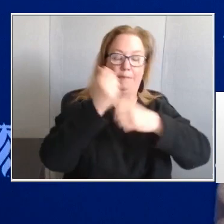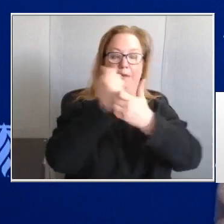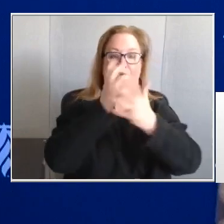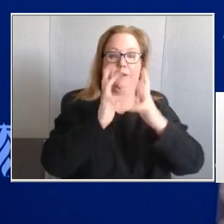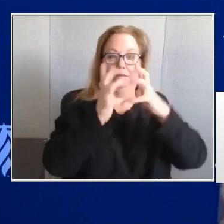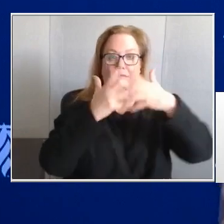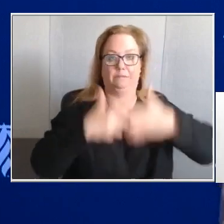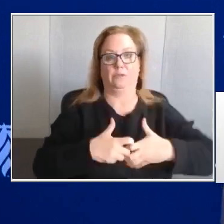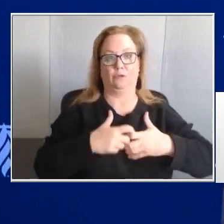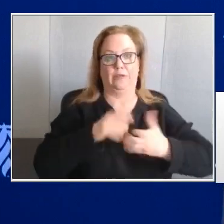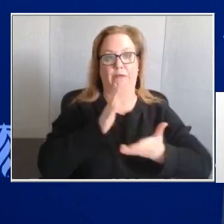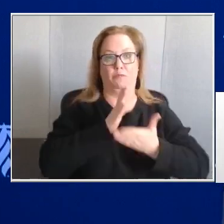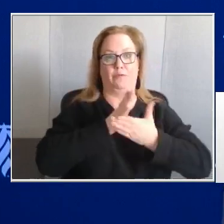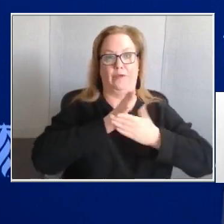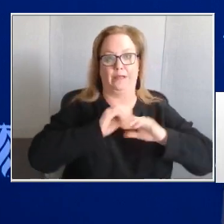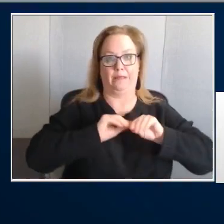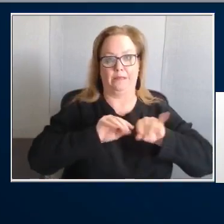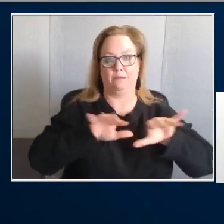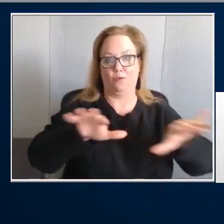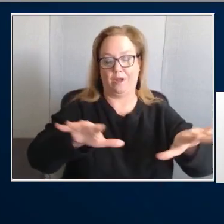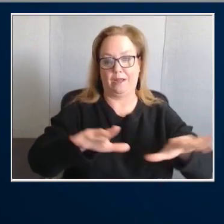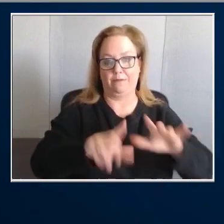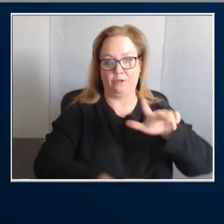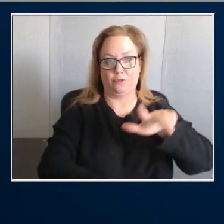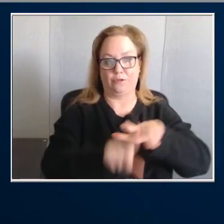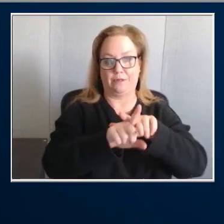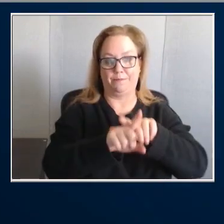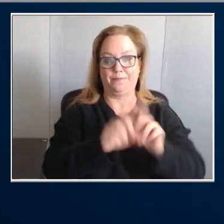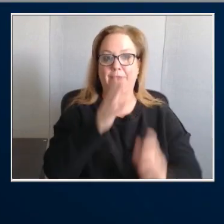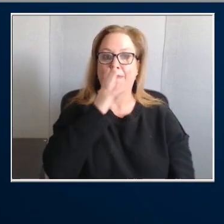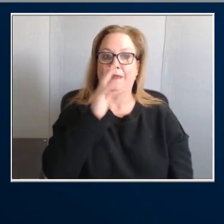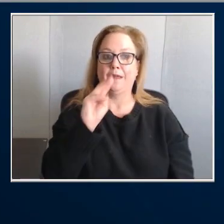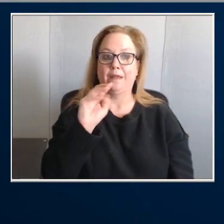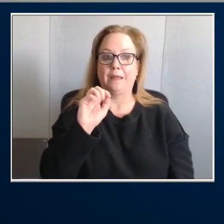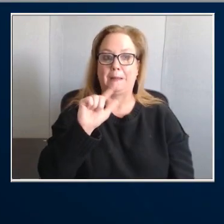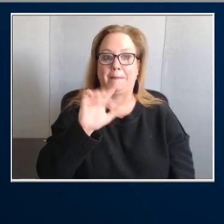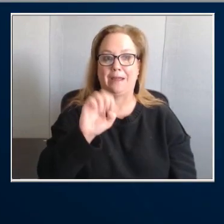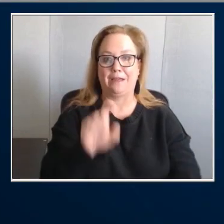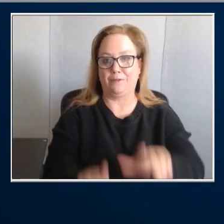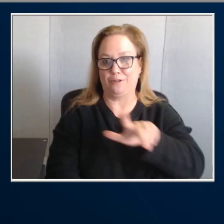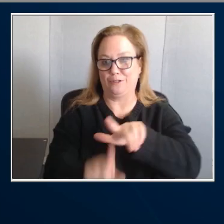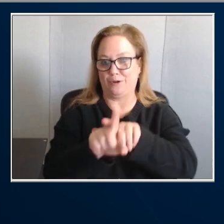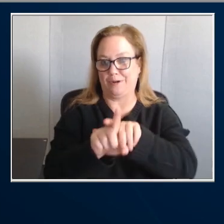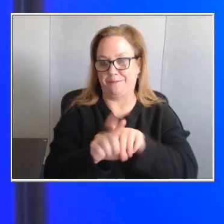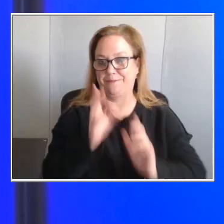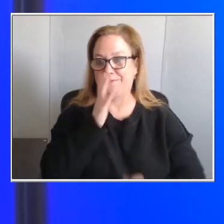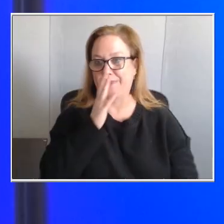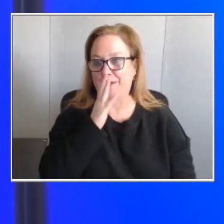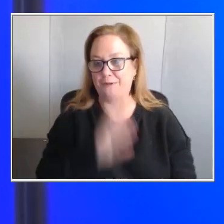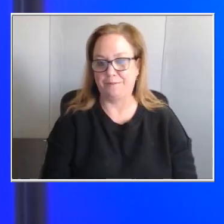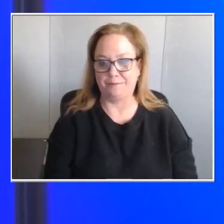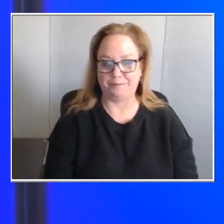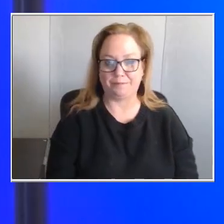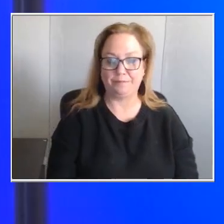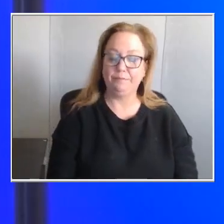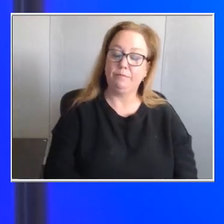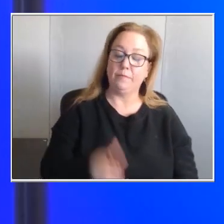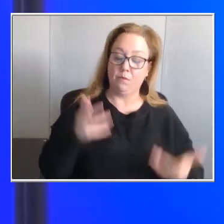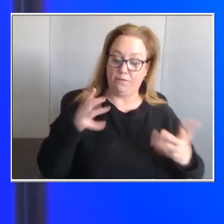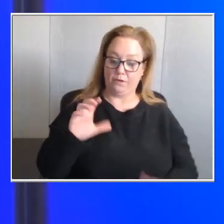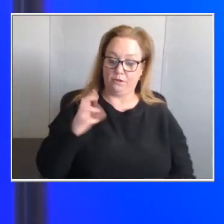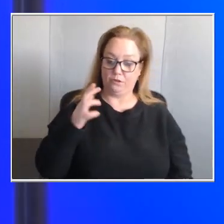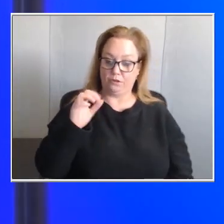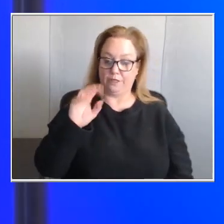that spread once it shows up at their place. Maggie, thank you so much for sharing this info this morning. We appreciate it. Thank you so much. After chemotherapy and a stem